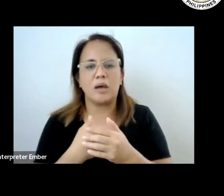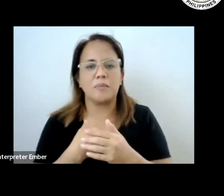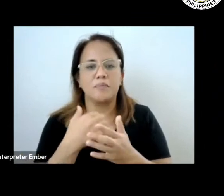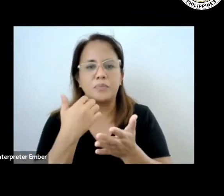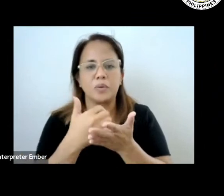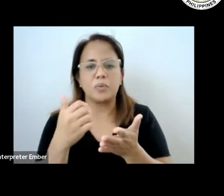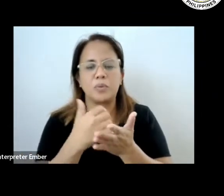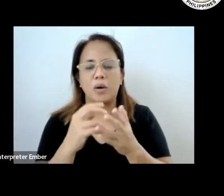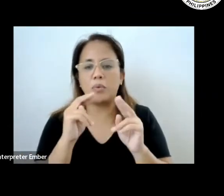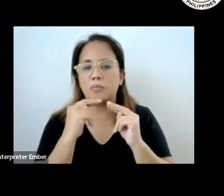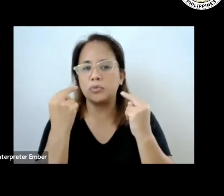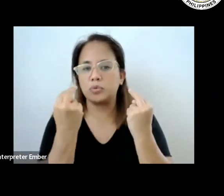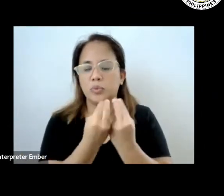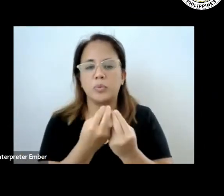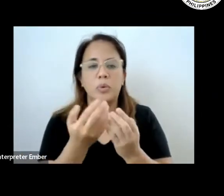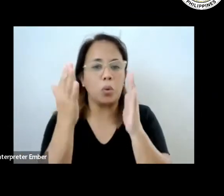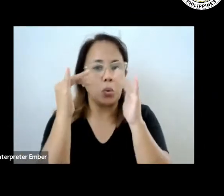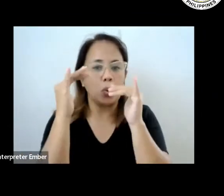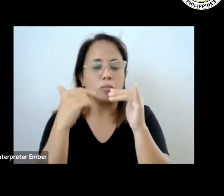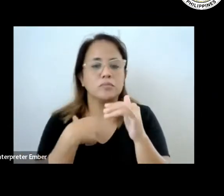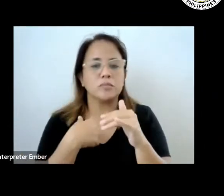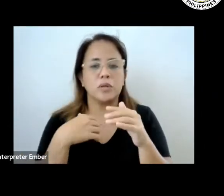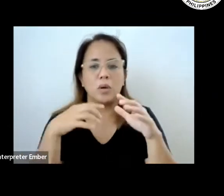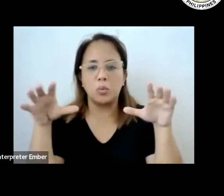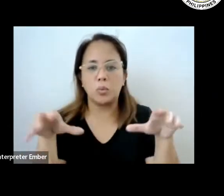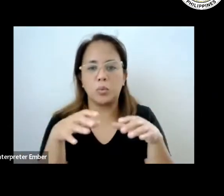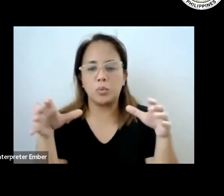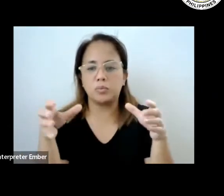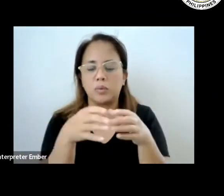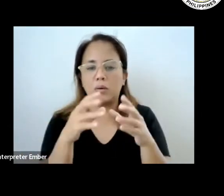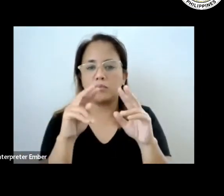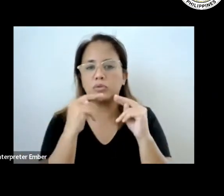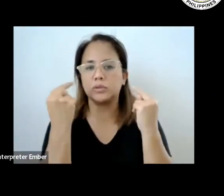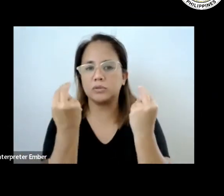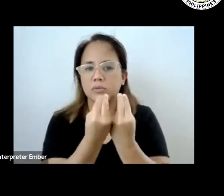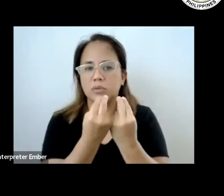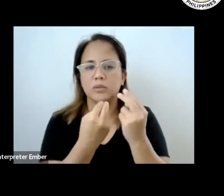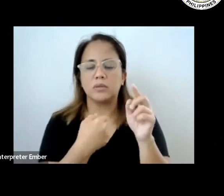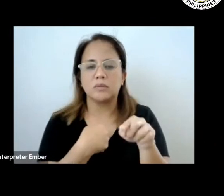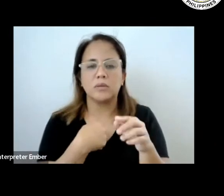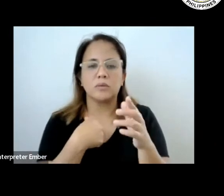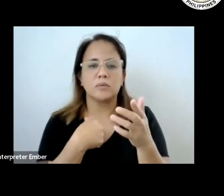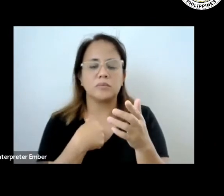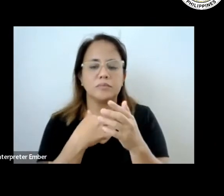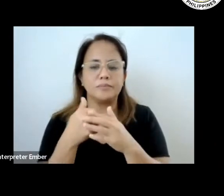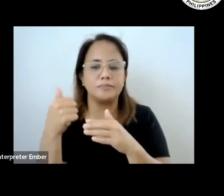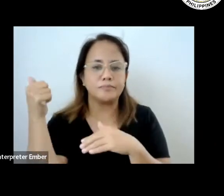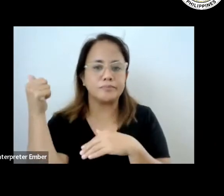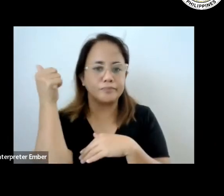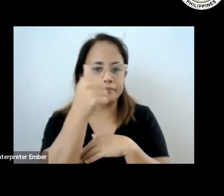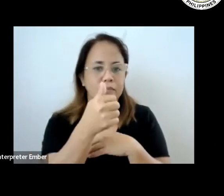our position, and we do hope that the committee consider our position of this on this matter, Mr. Chair. And